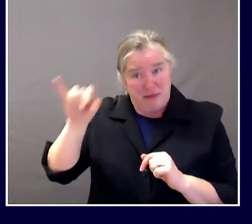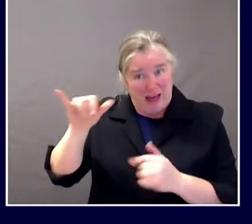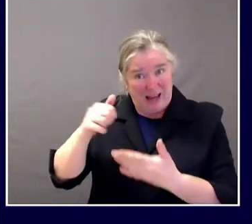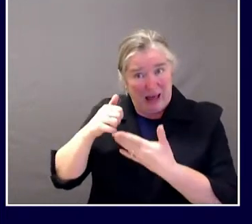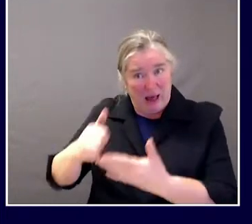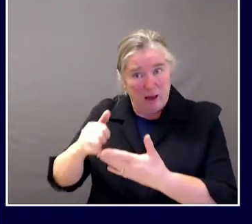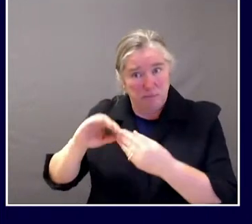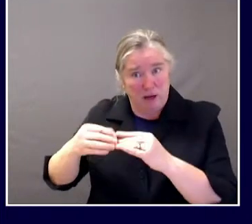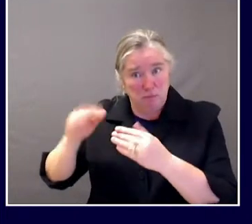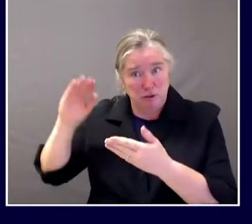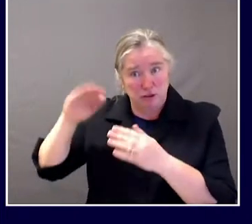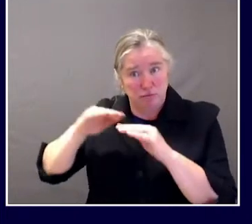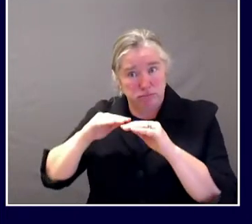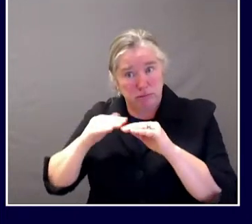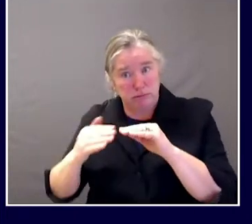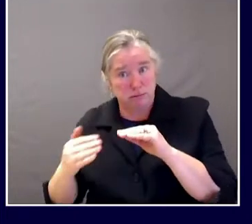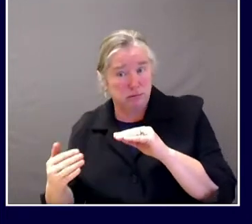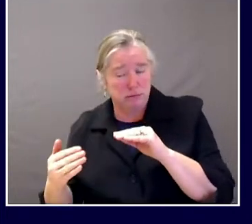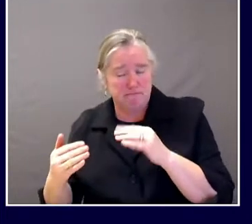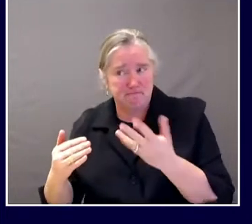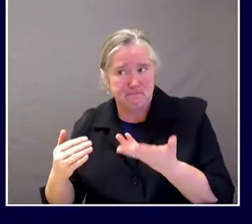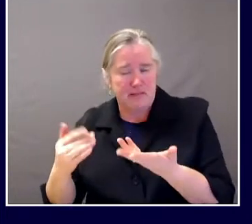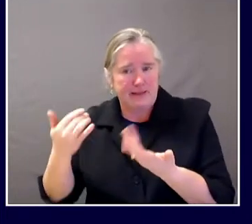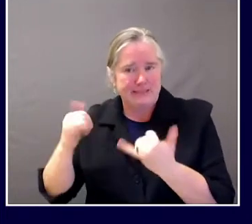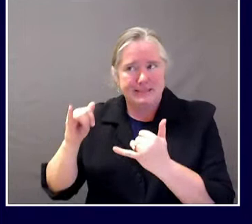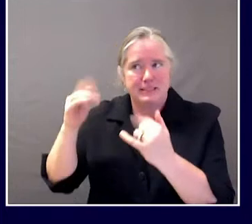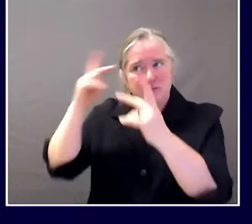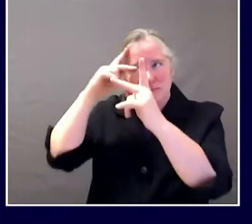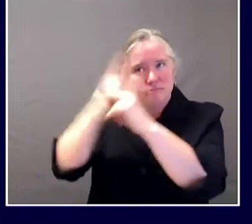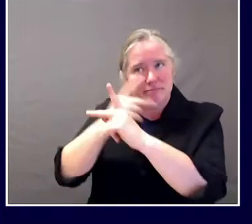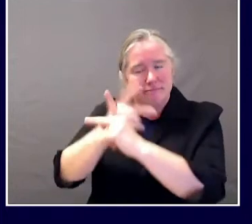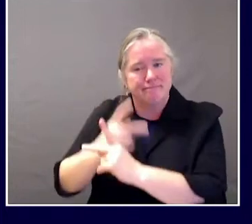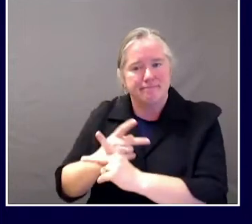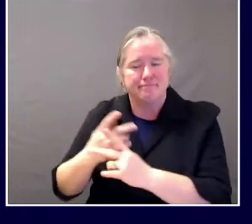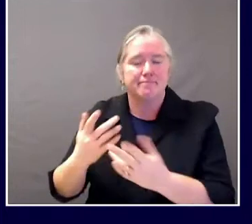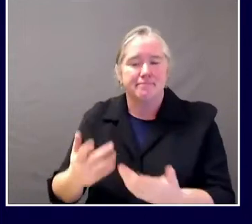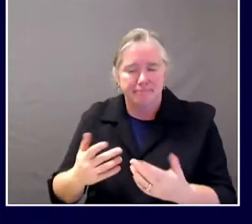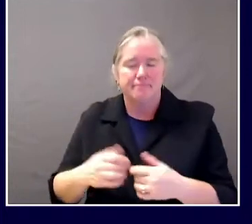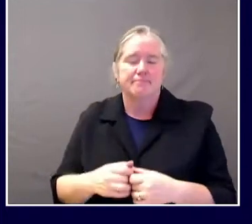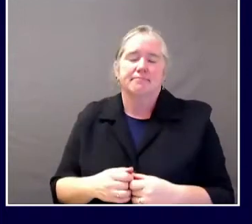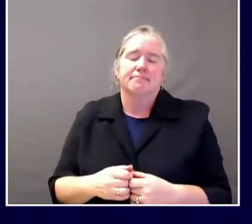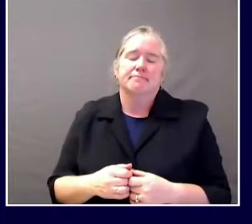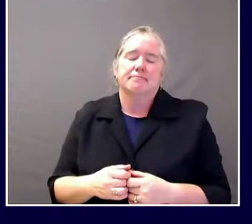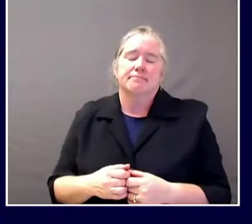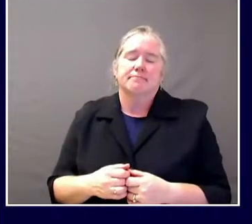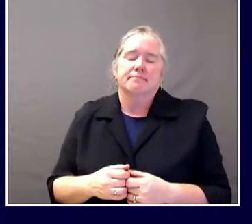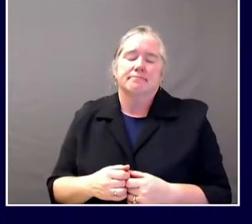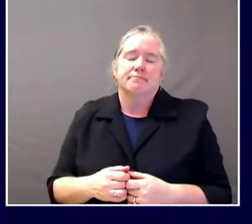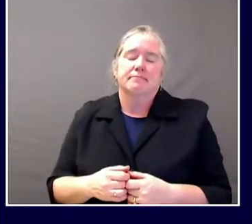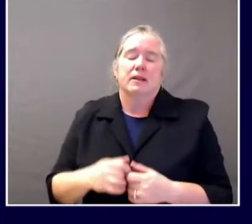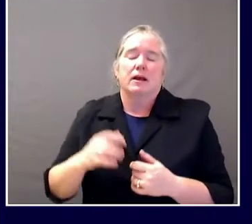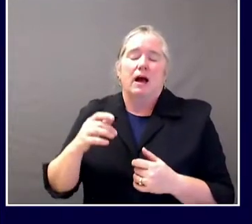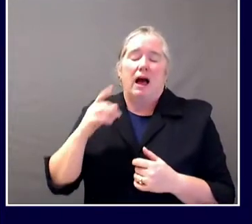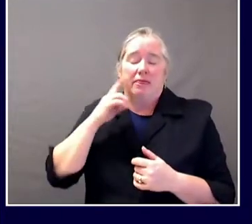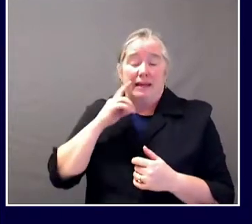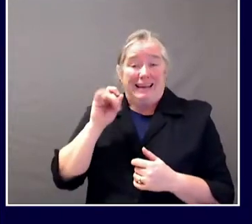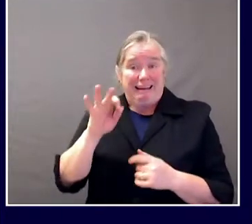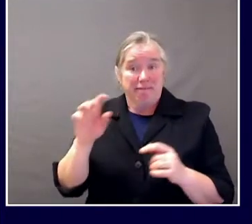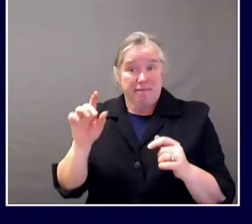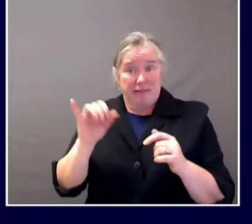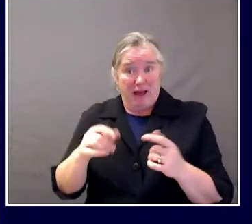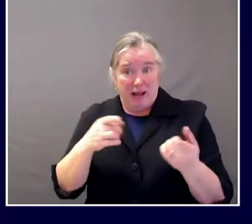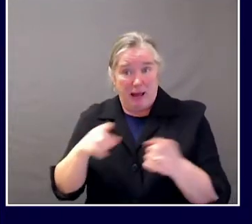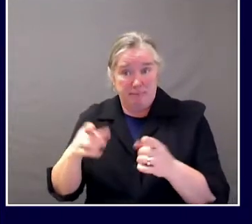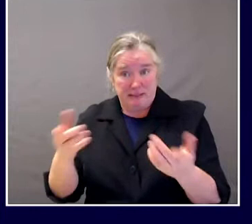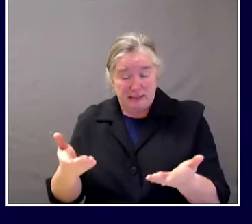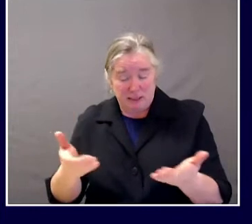started happening in the UK. Again, I think as with so many things, it will not just be a policy response that's needed. It